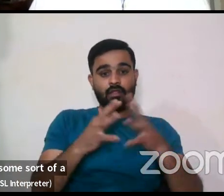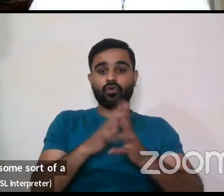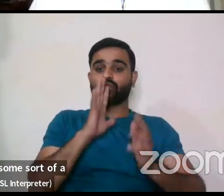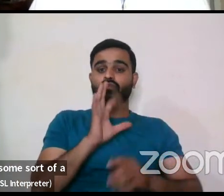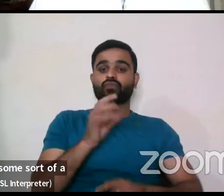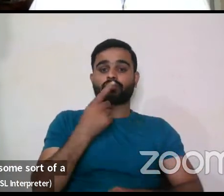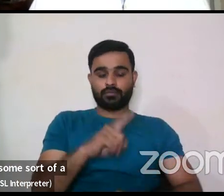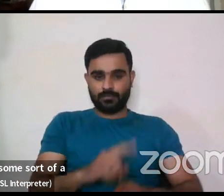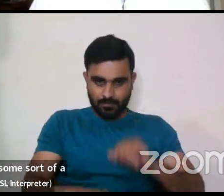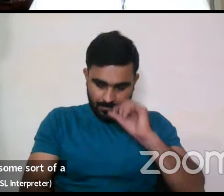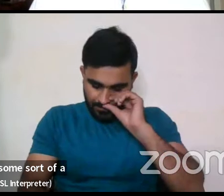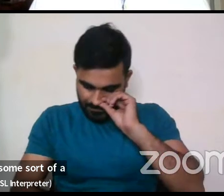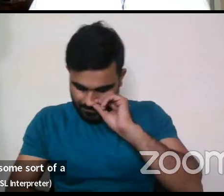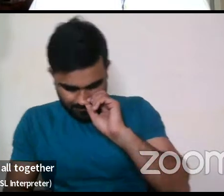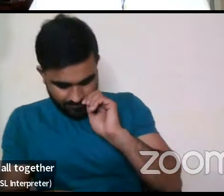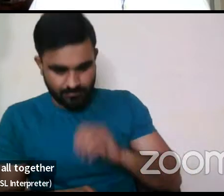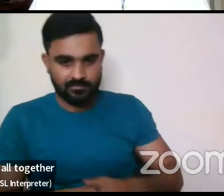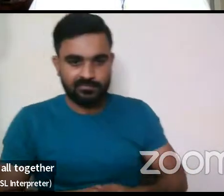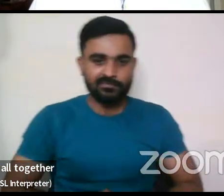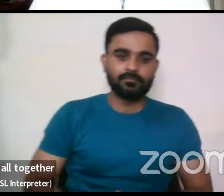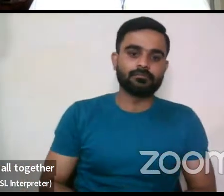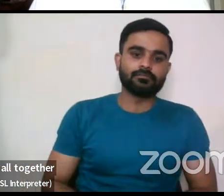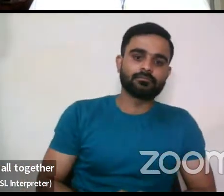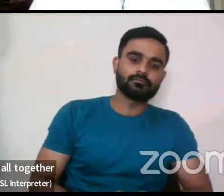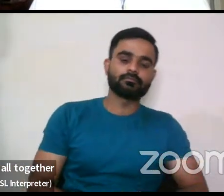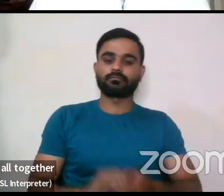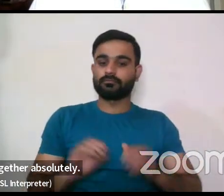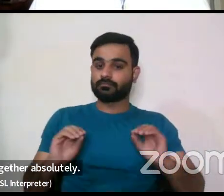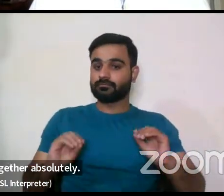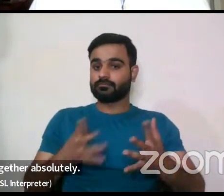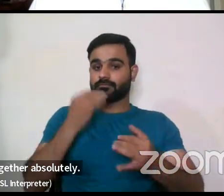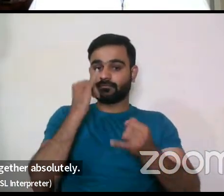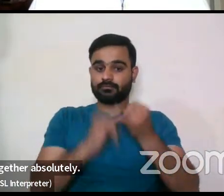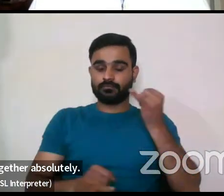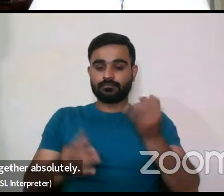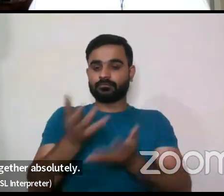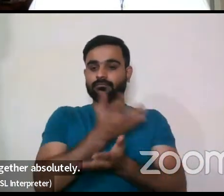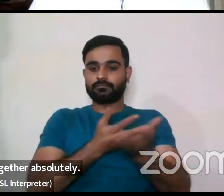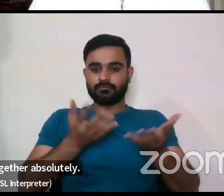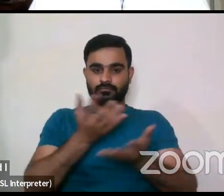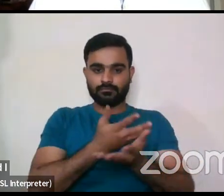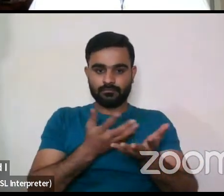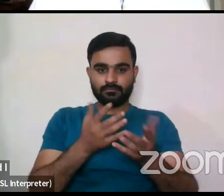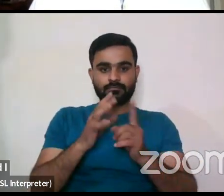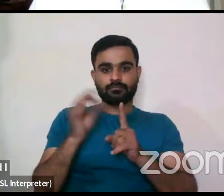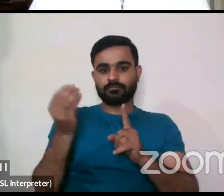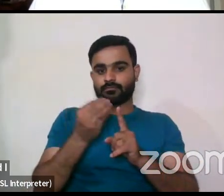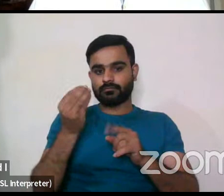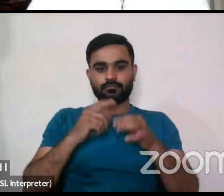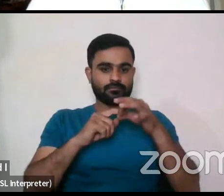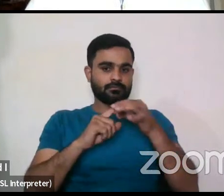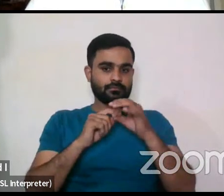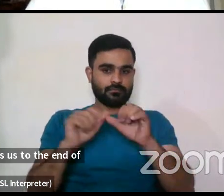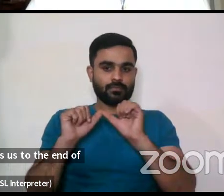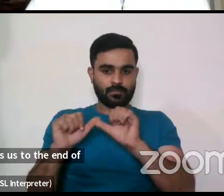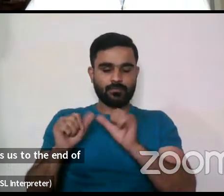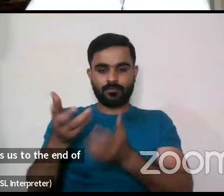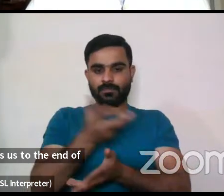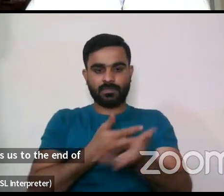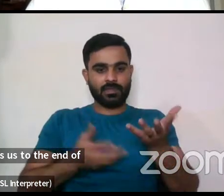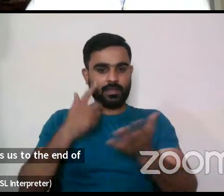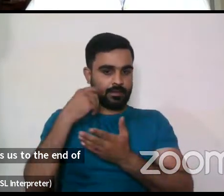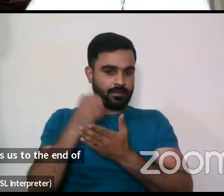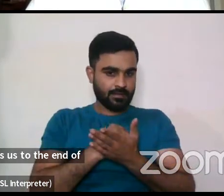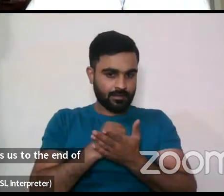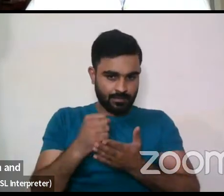I do agree with you. And I think that brings us to the end of our discussion. We do have some question and answer sessions that we will try